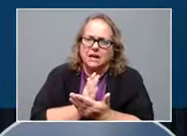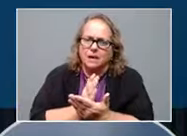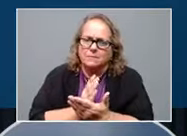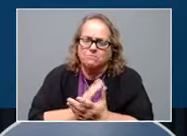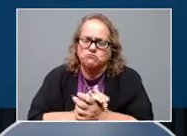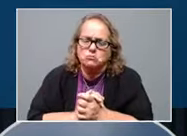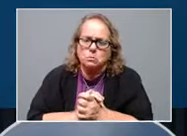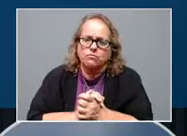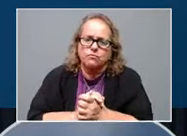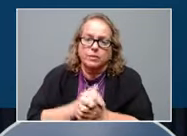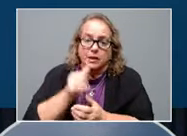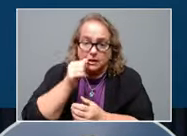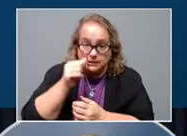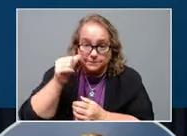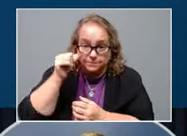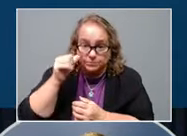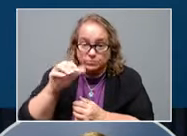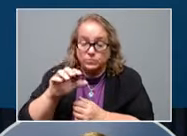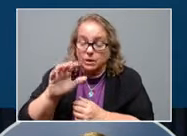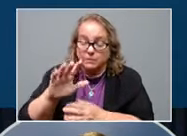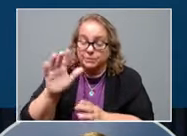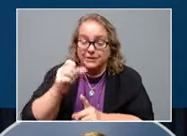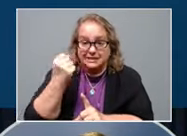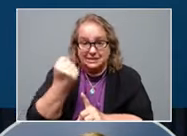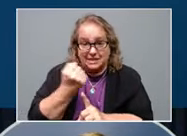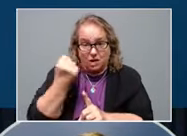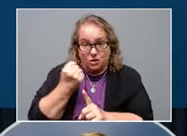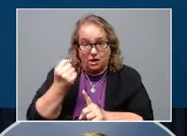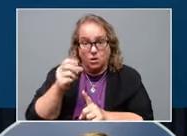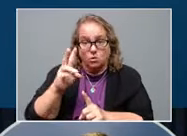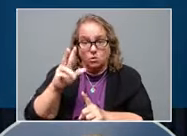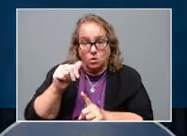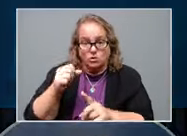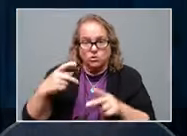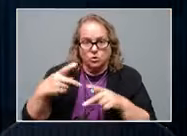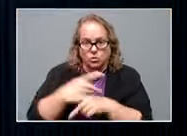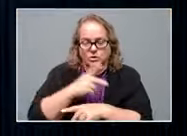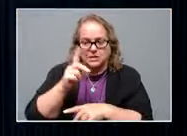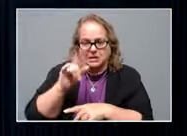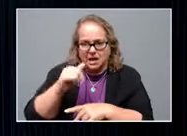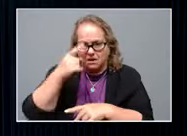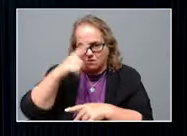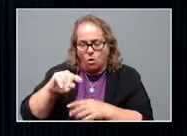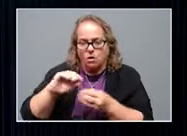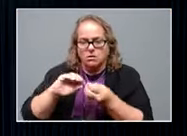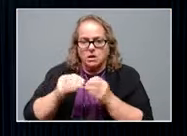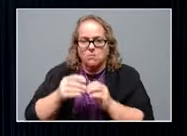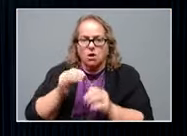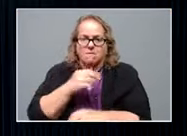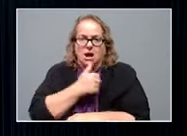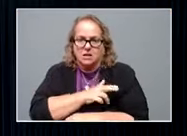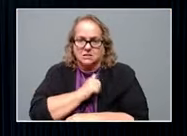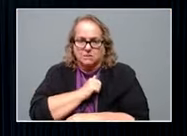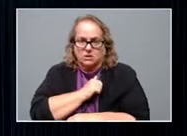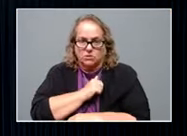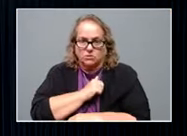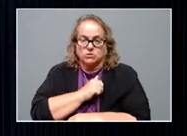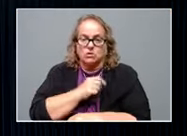Saturday was our worst day thus far for number of hospitals reporting critical staffing